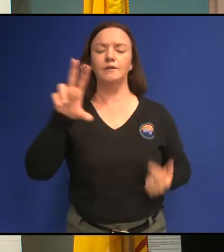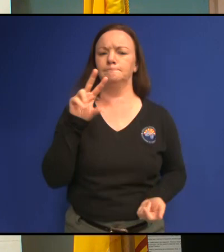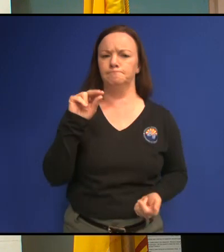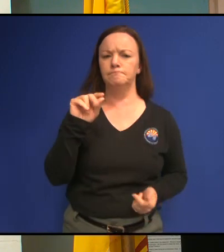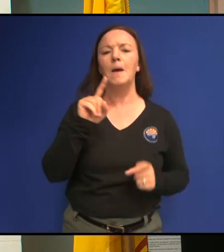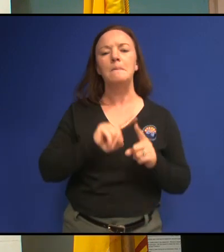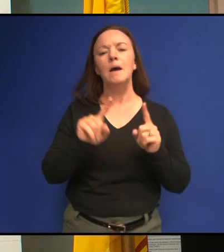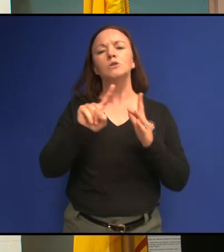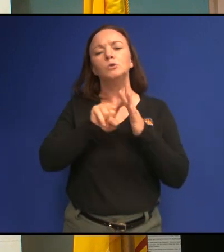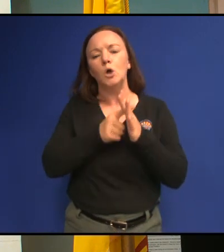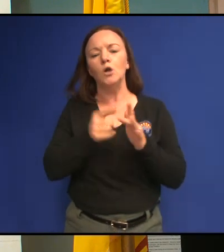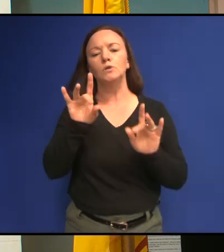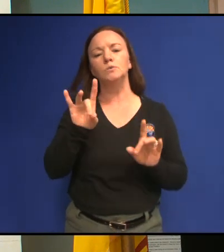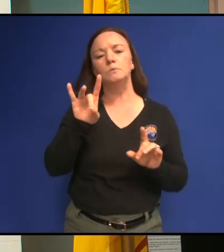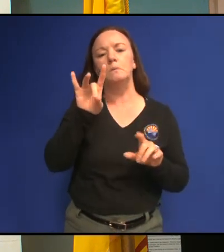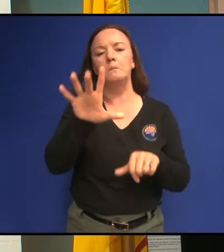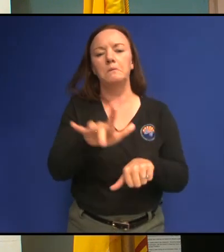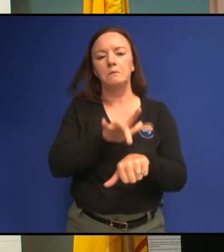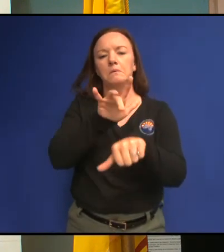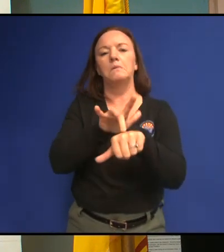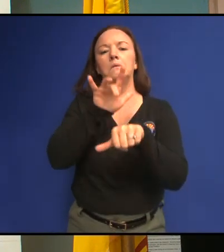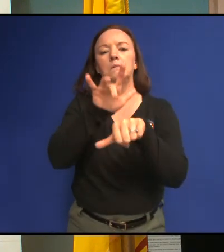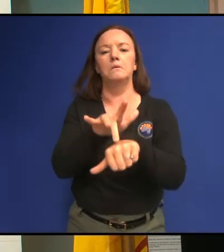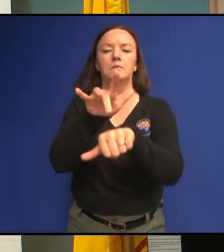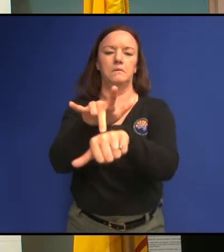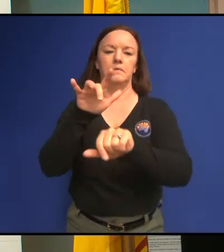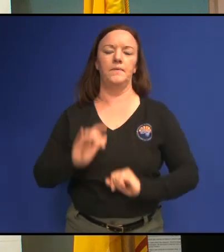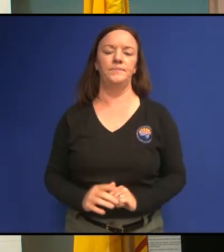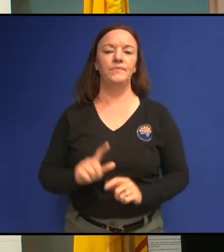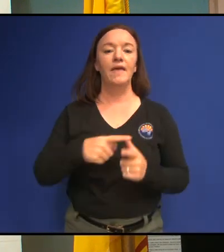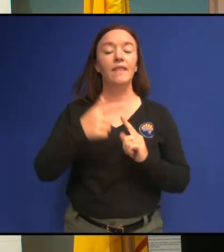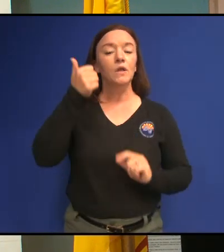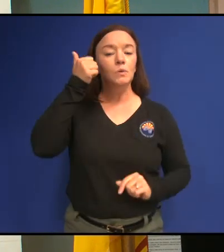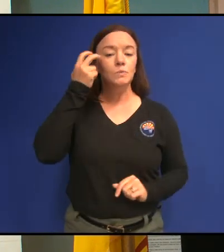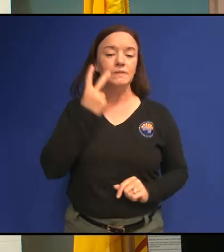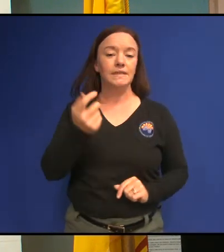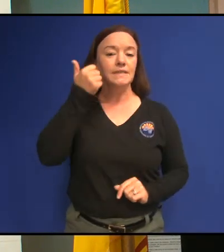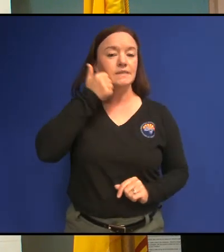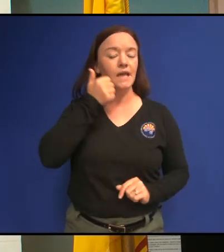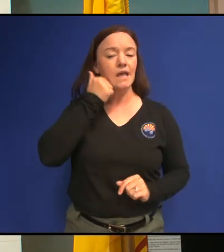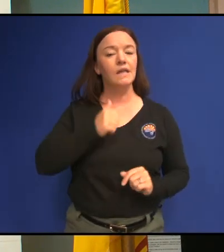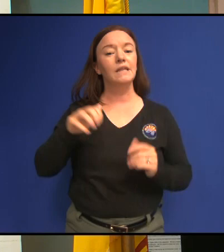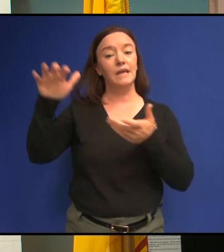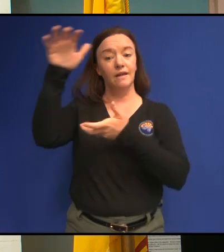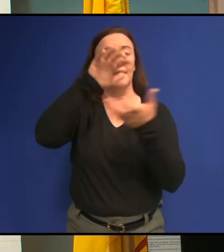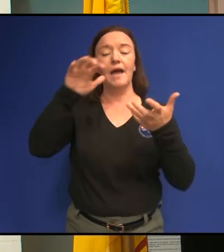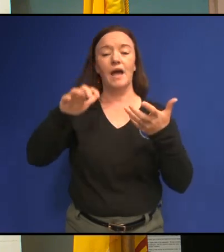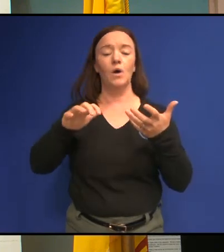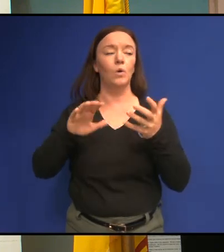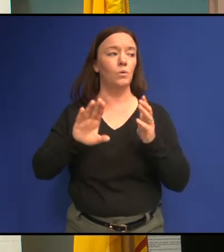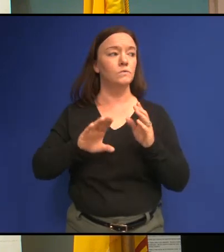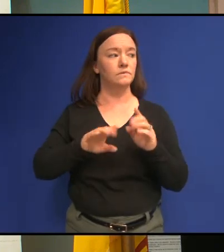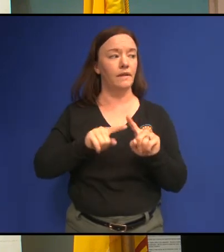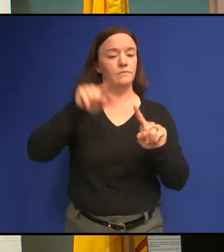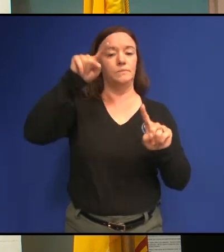introduce itself into the region. And then you see daily clouds increasing all the way through early next